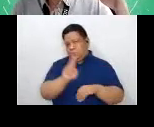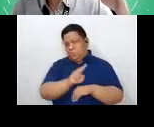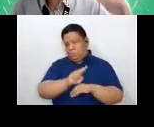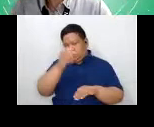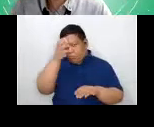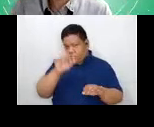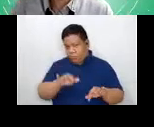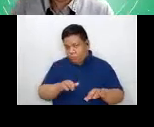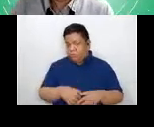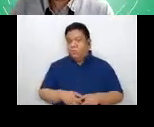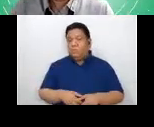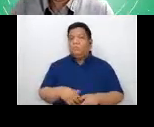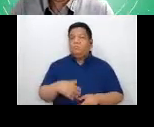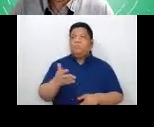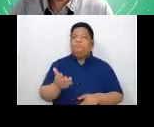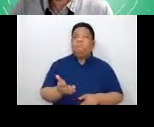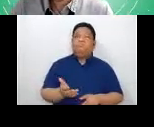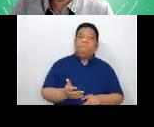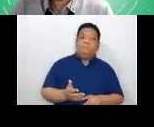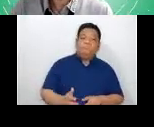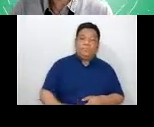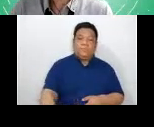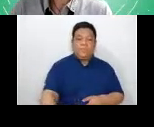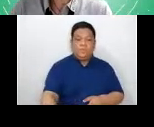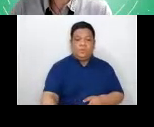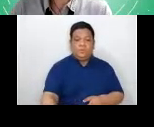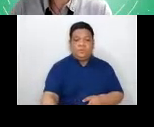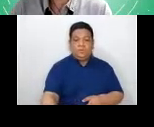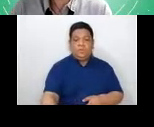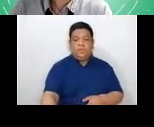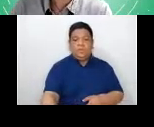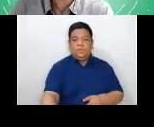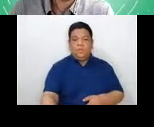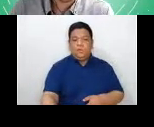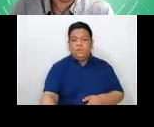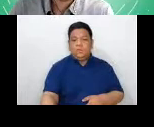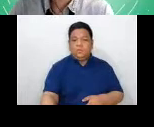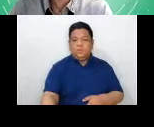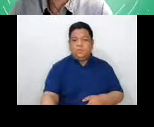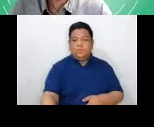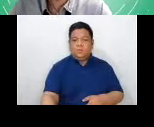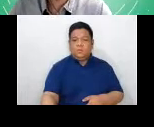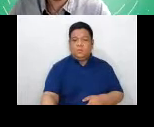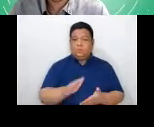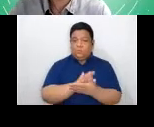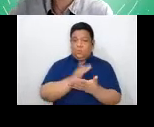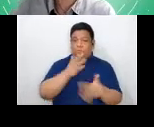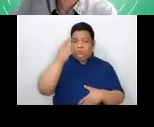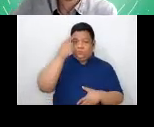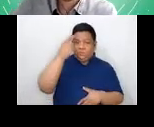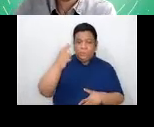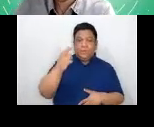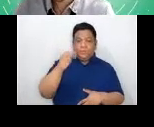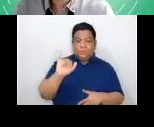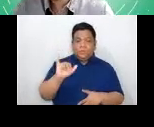And because schools have realized how important these technologies are, it has become part of the